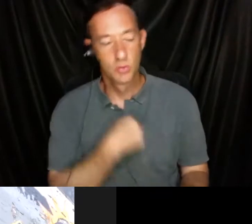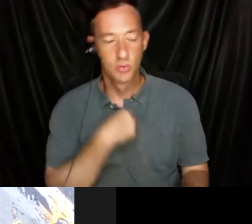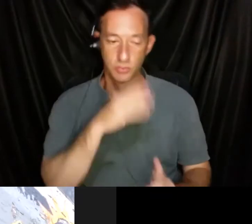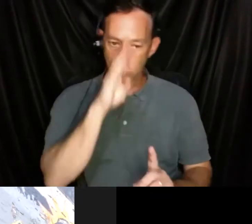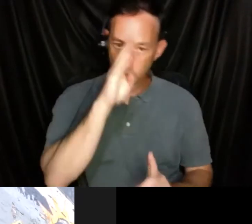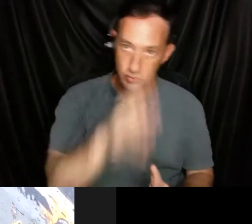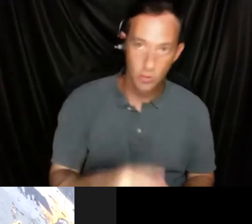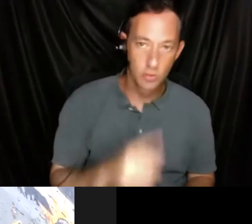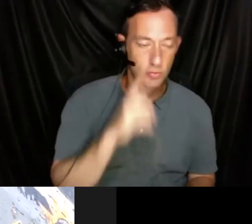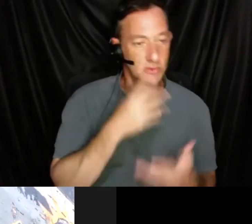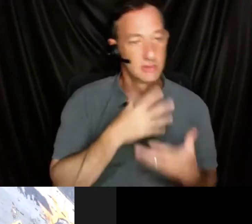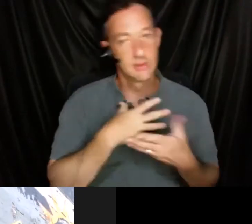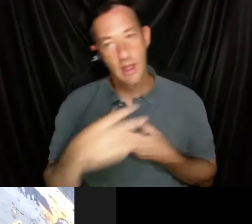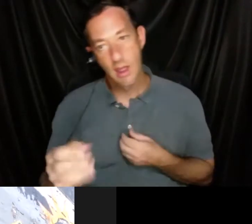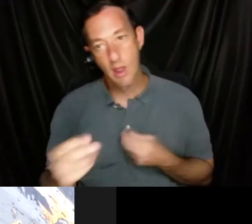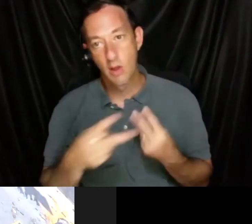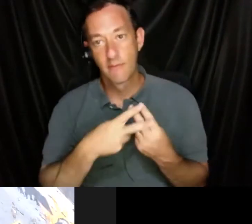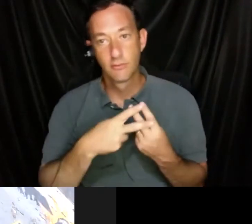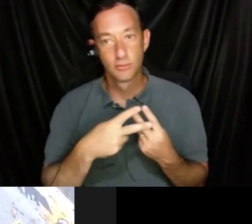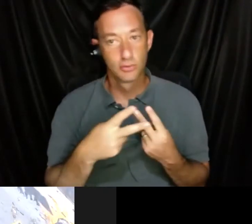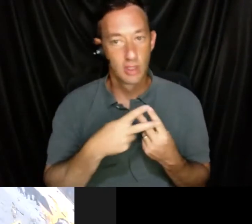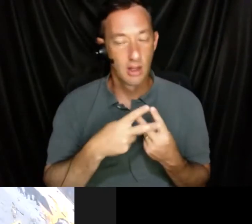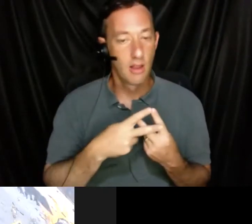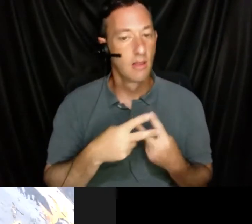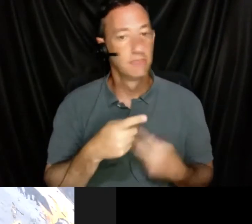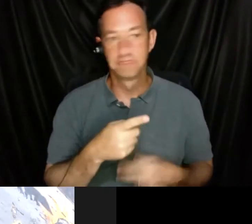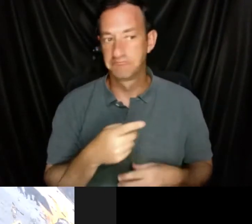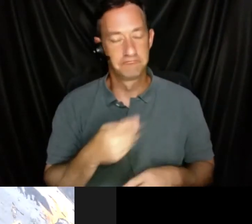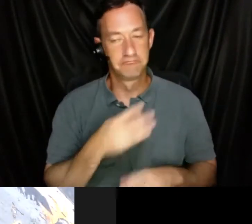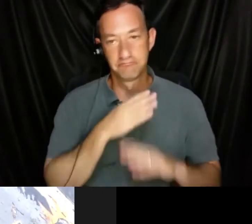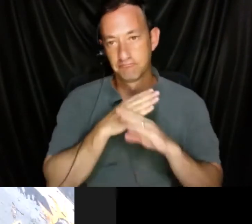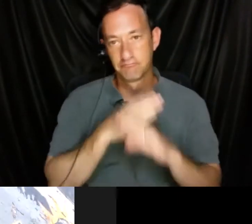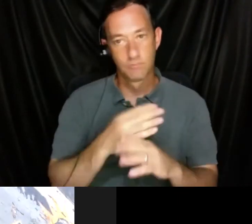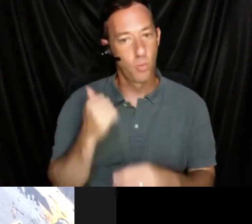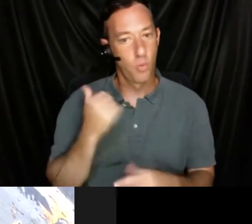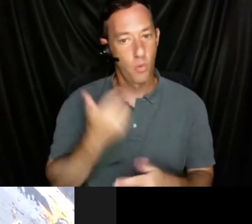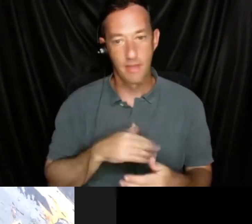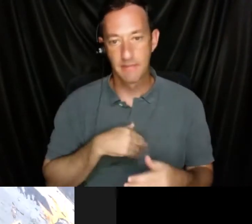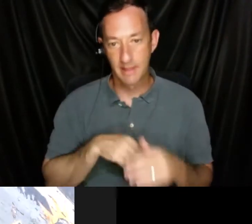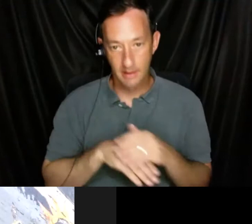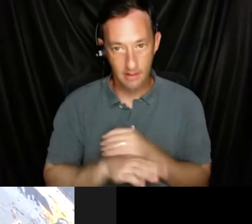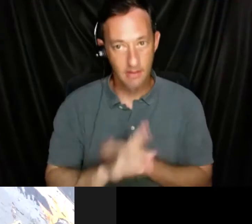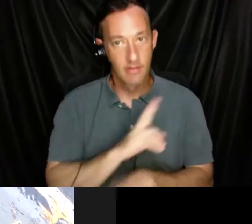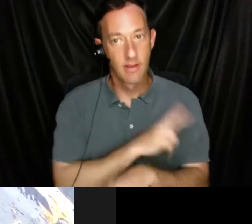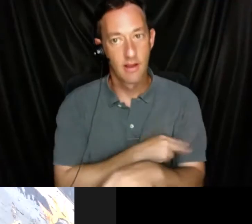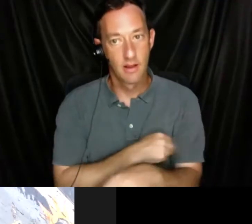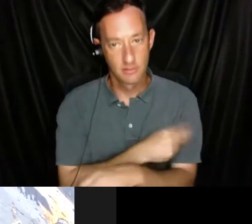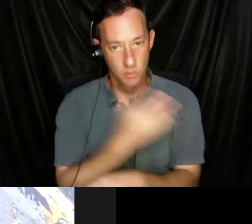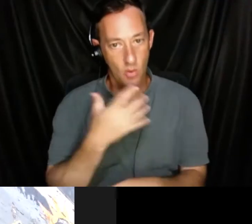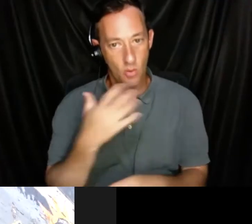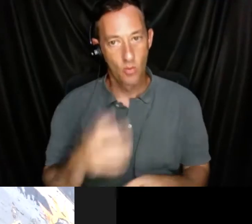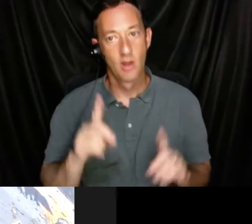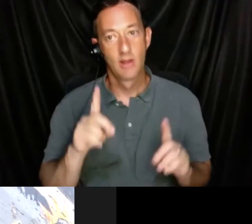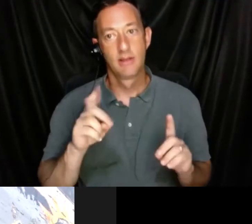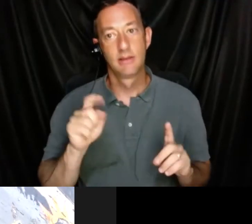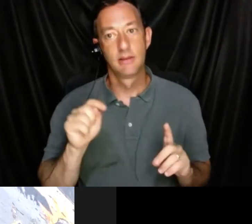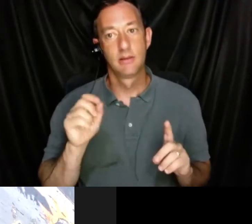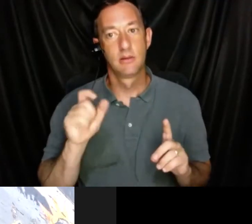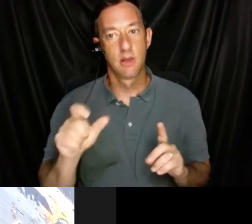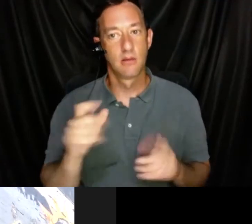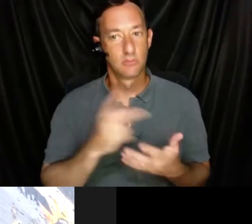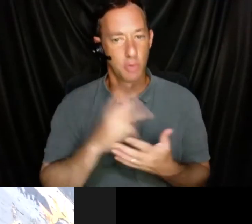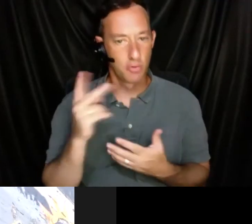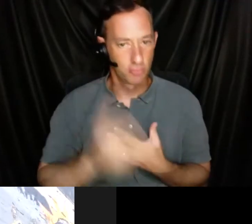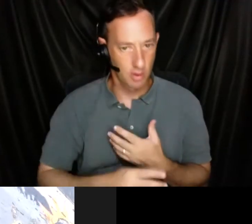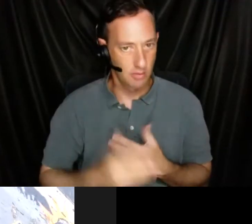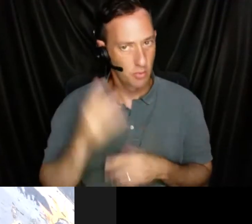of jail, and they wouldn't let me in. They would not let me in the hospital because I wanted to get into detox, you know, their detox program. I knew that was